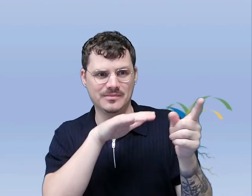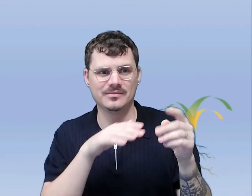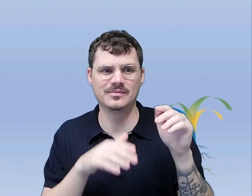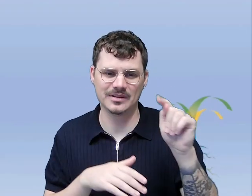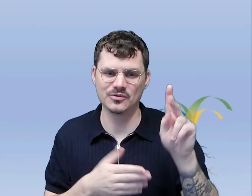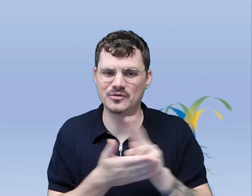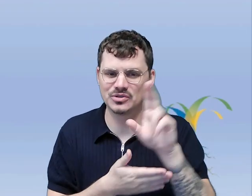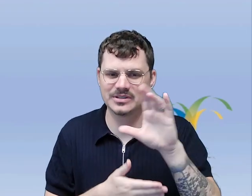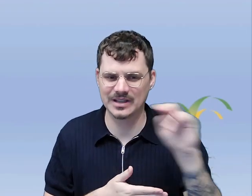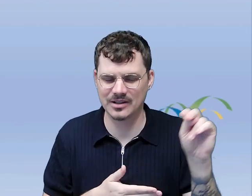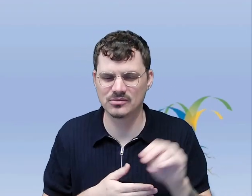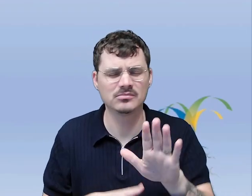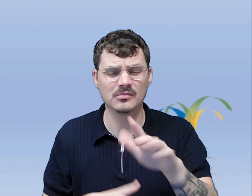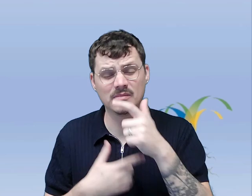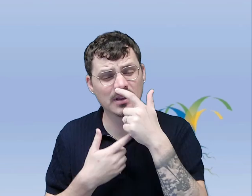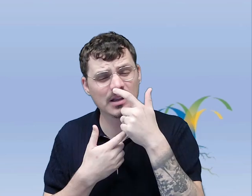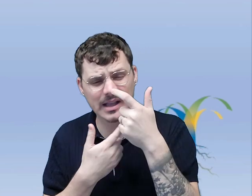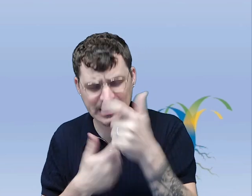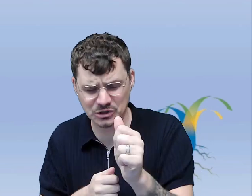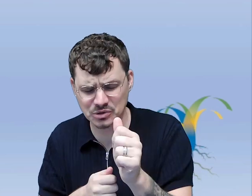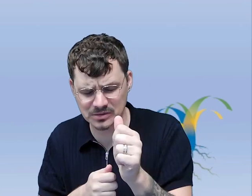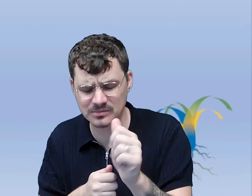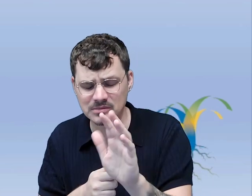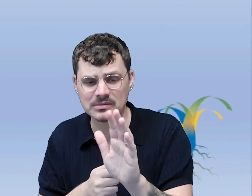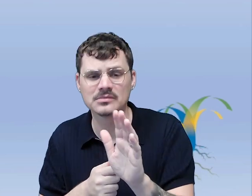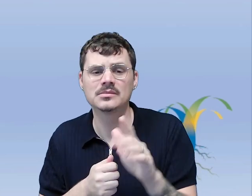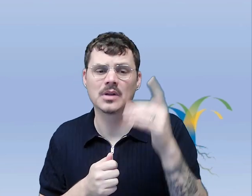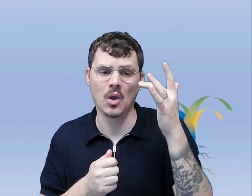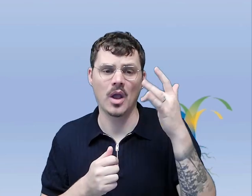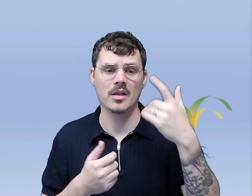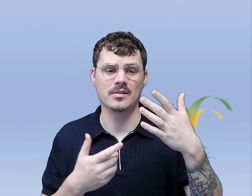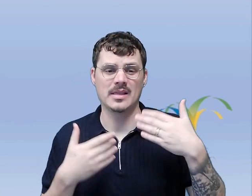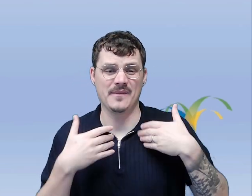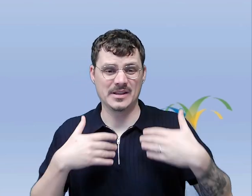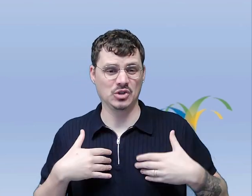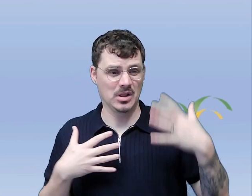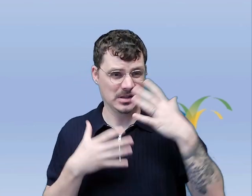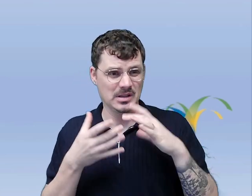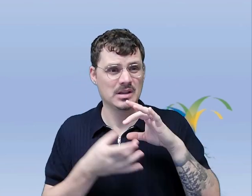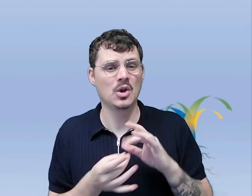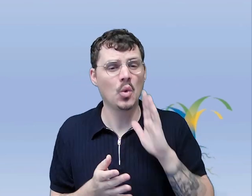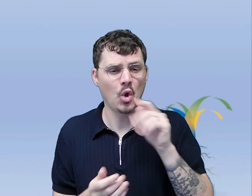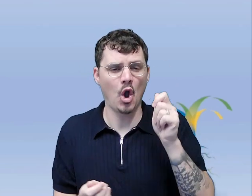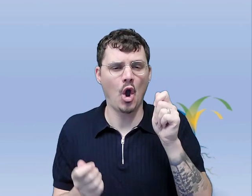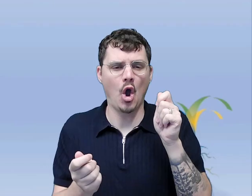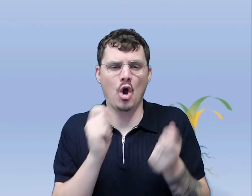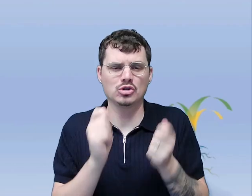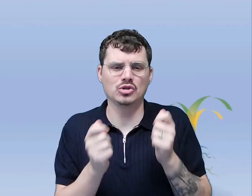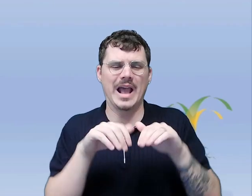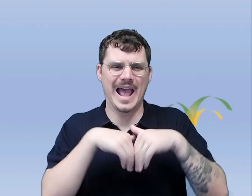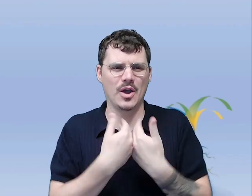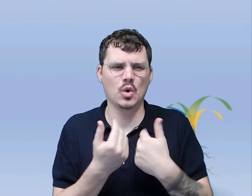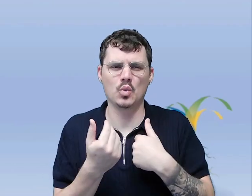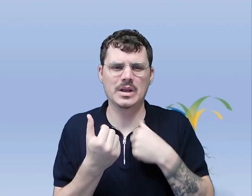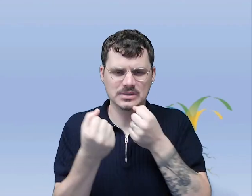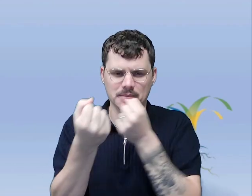Cincinnati. Interesting condition because the physiology of it alters